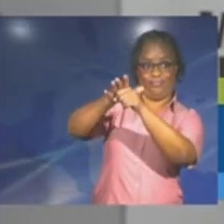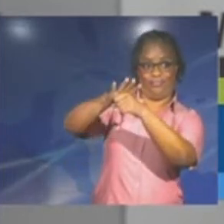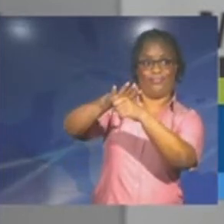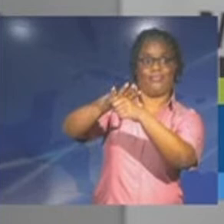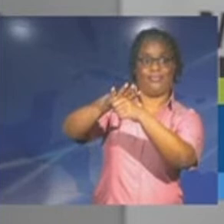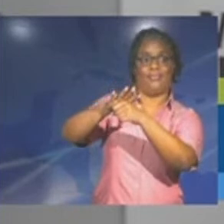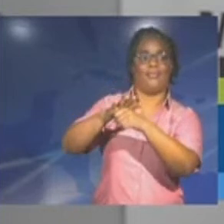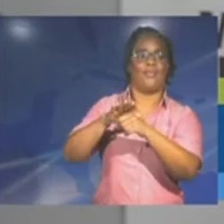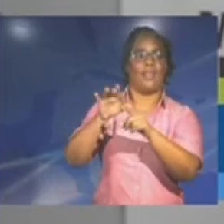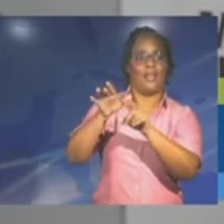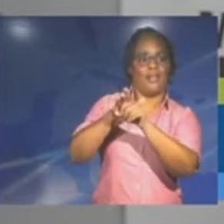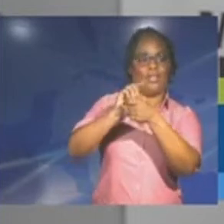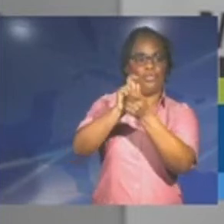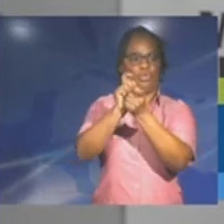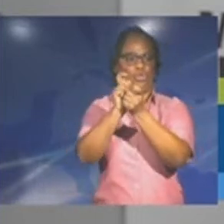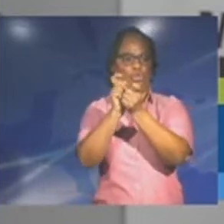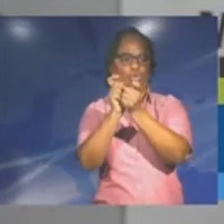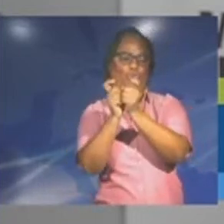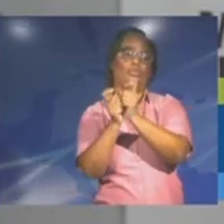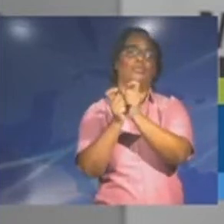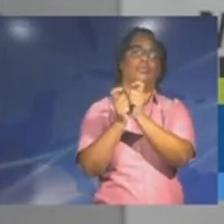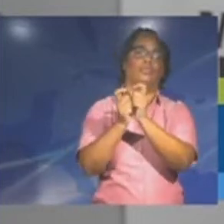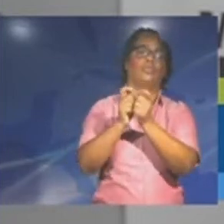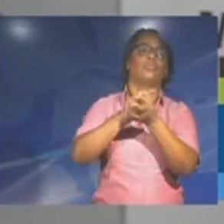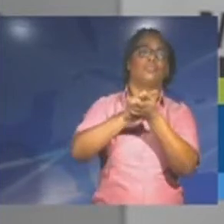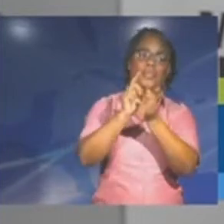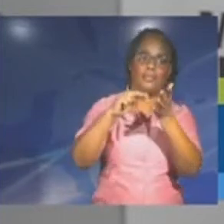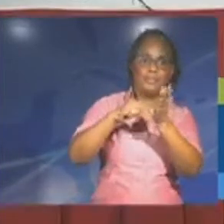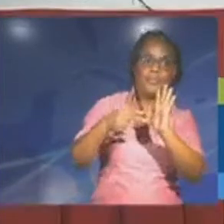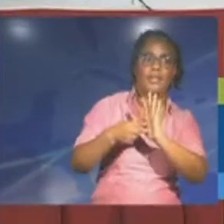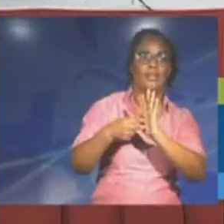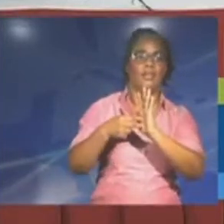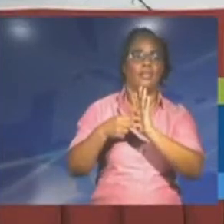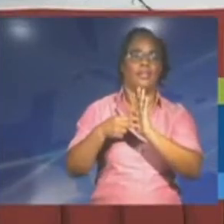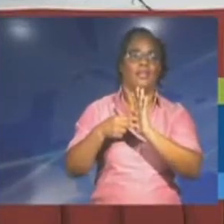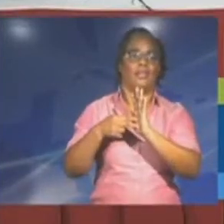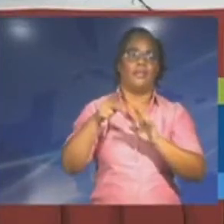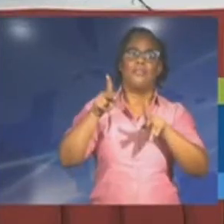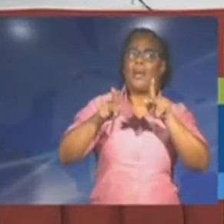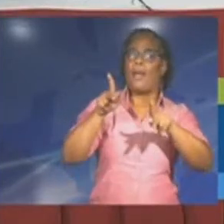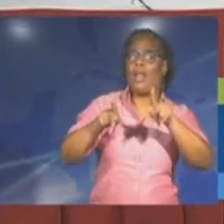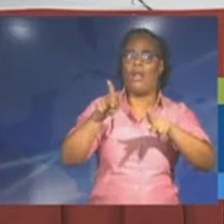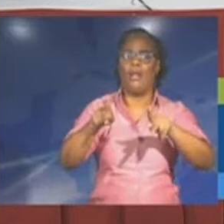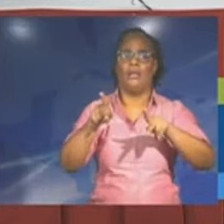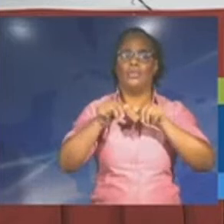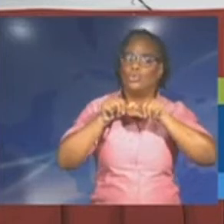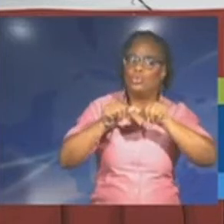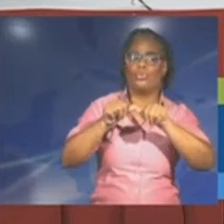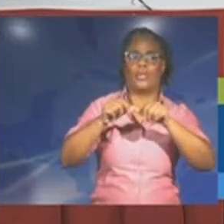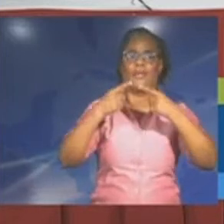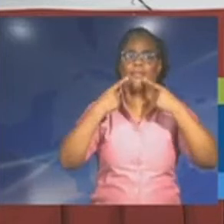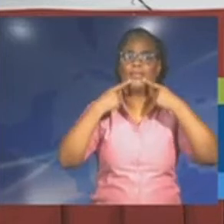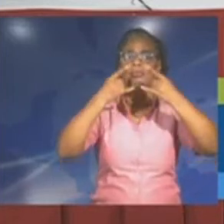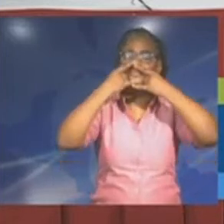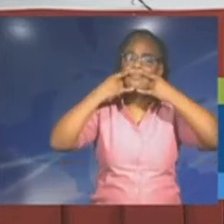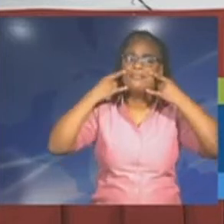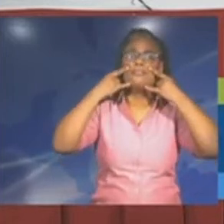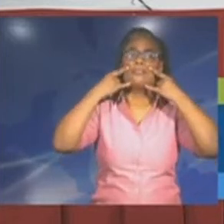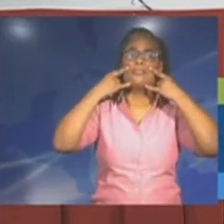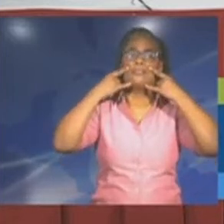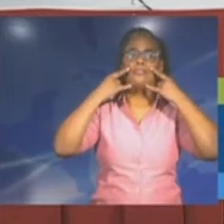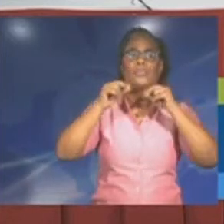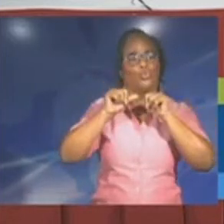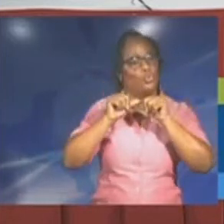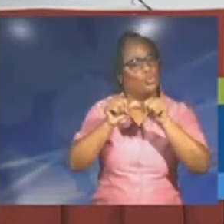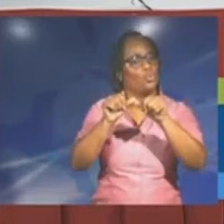droplet infection as well. So it is still highly recommended. Thank you very much for that clarification, CMO. We go back to